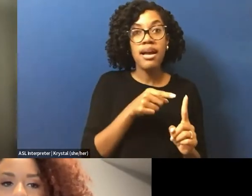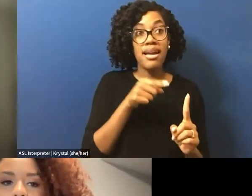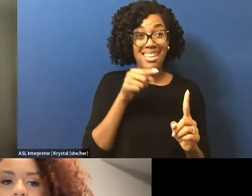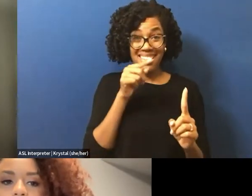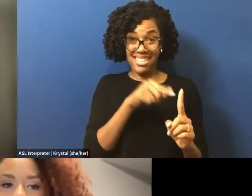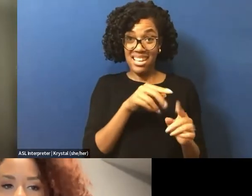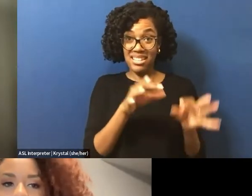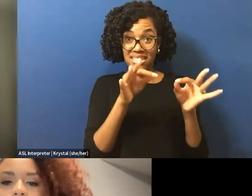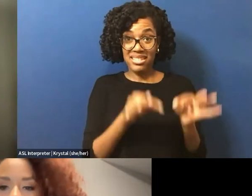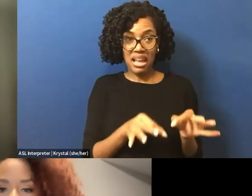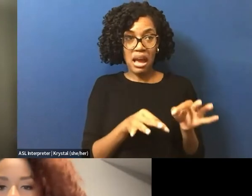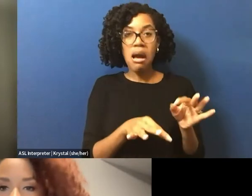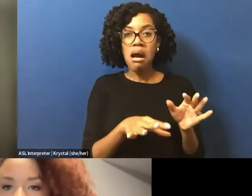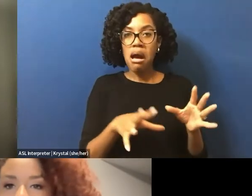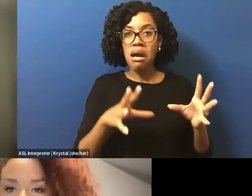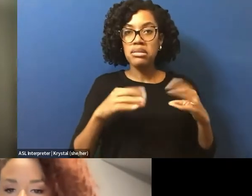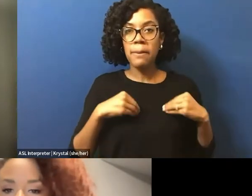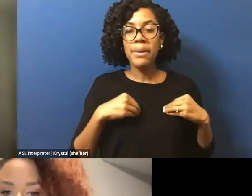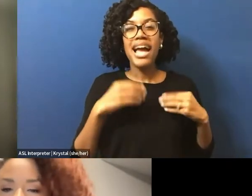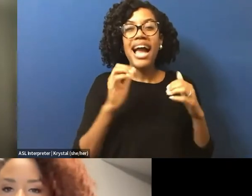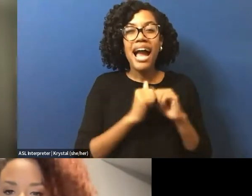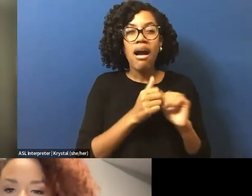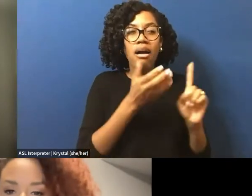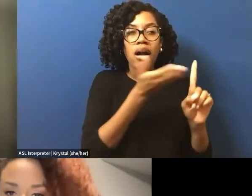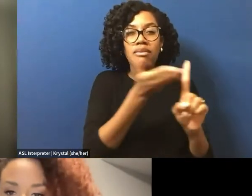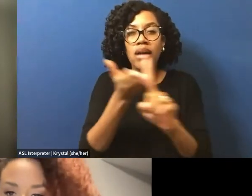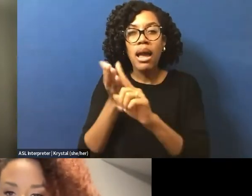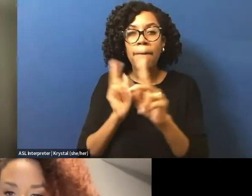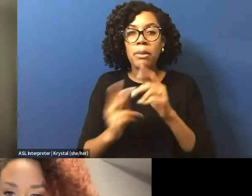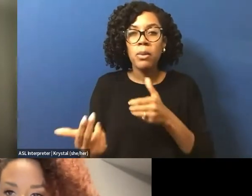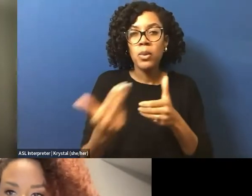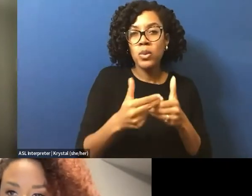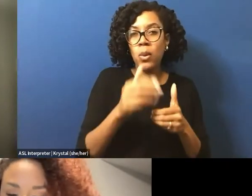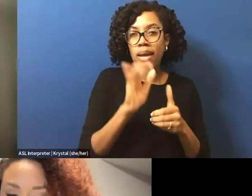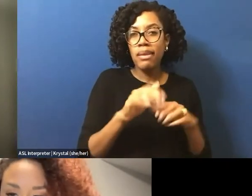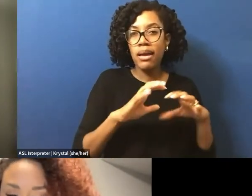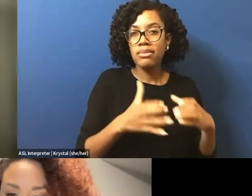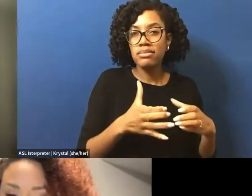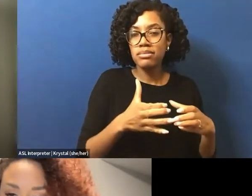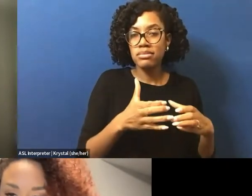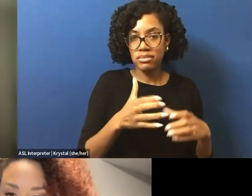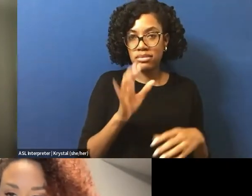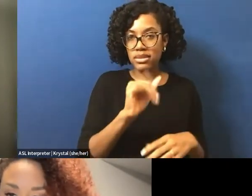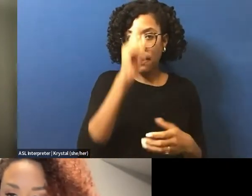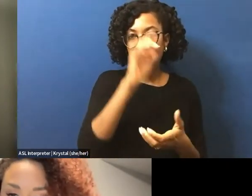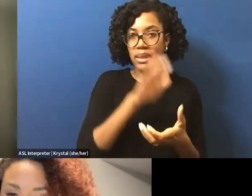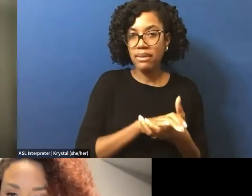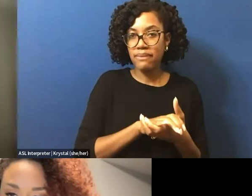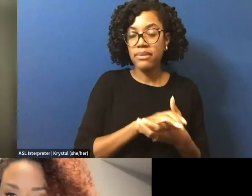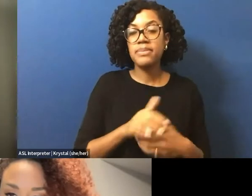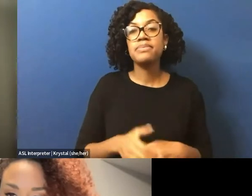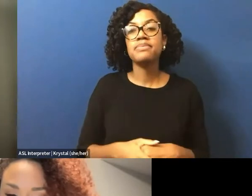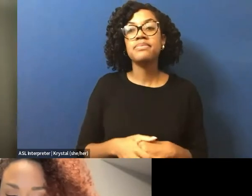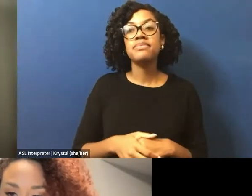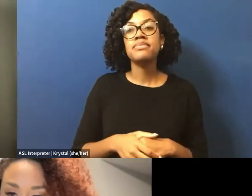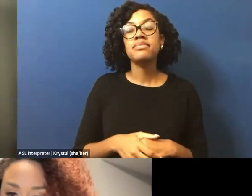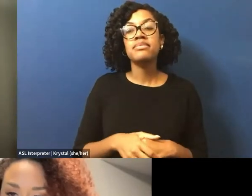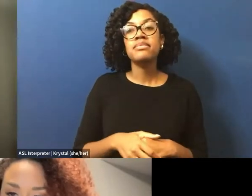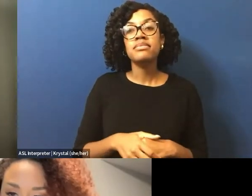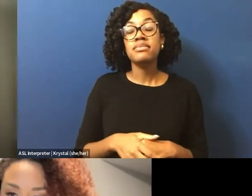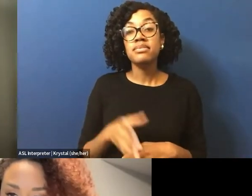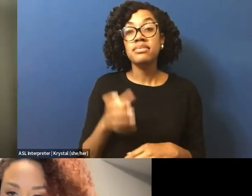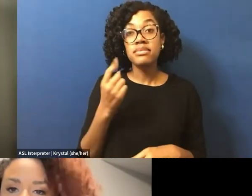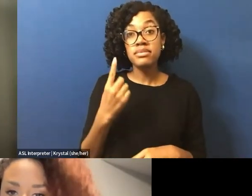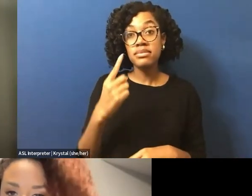radical imaginings that we're talking about. But one of the things that we have to keep in mind when talking about Black women